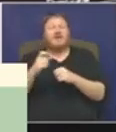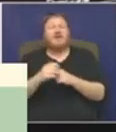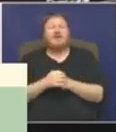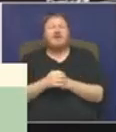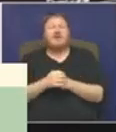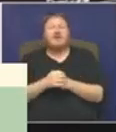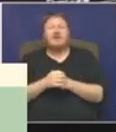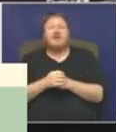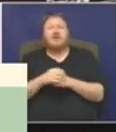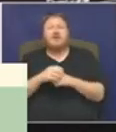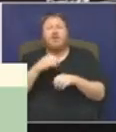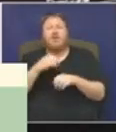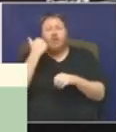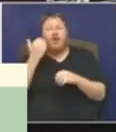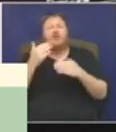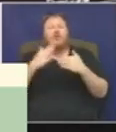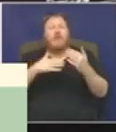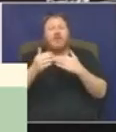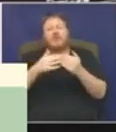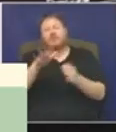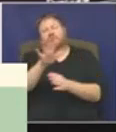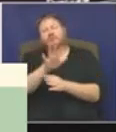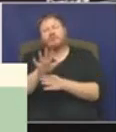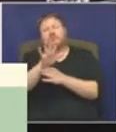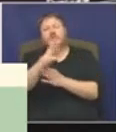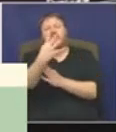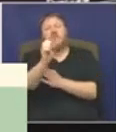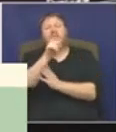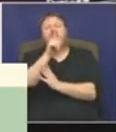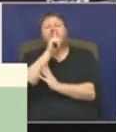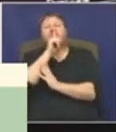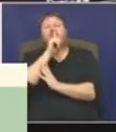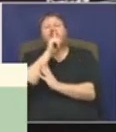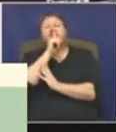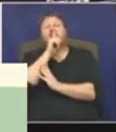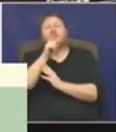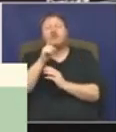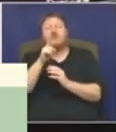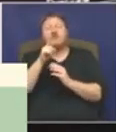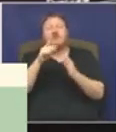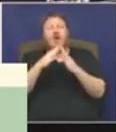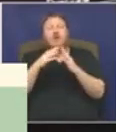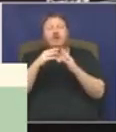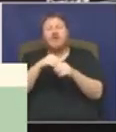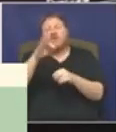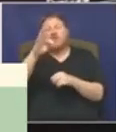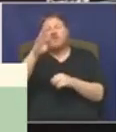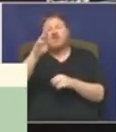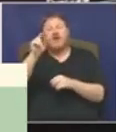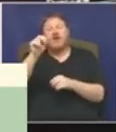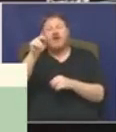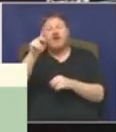build approximately 40,000 houses in Frankenwald and in Linksfield,